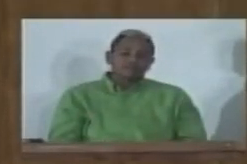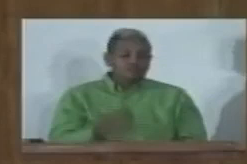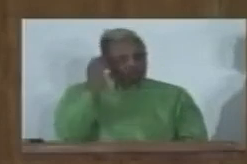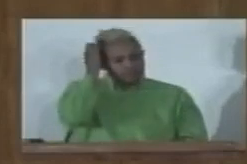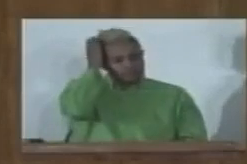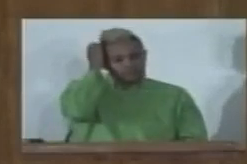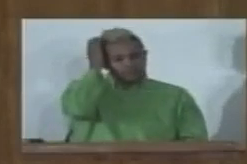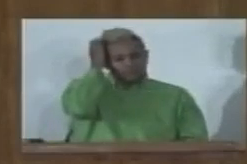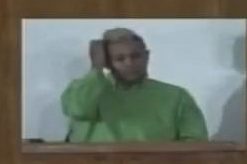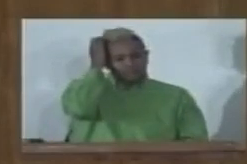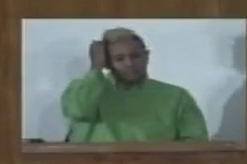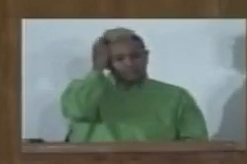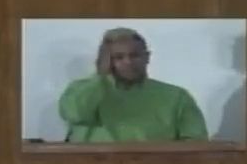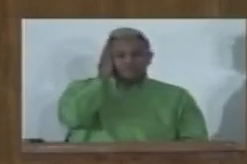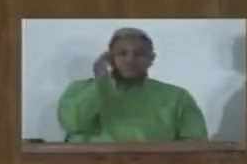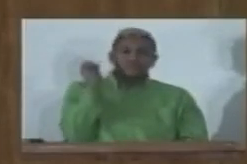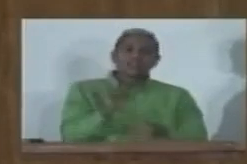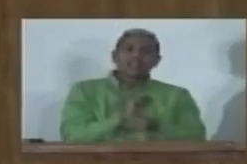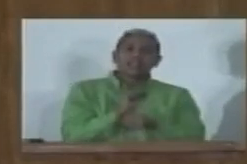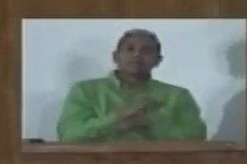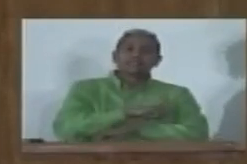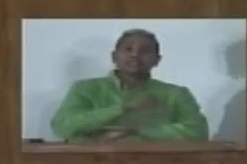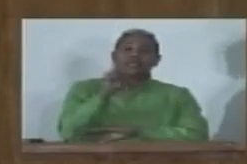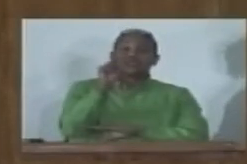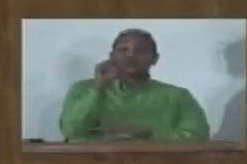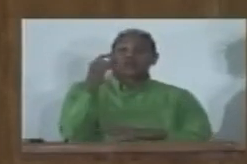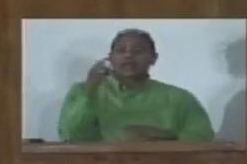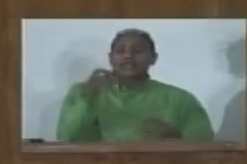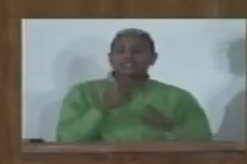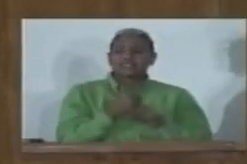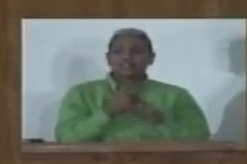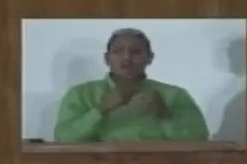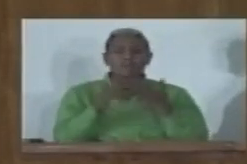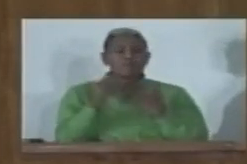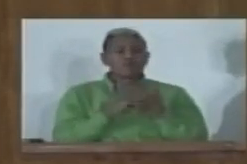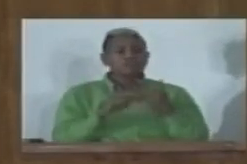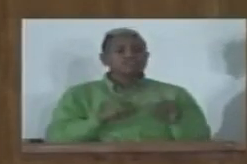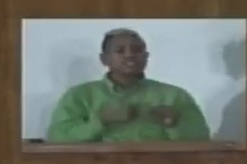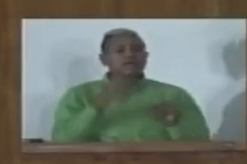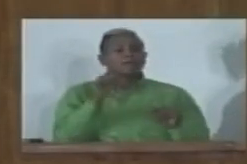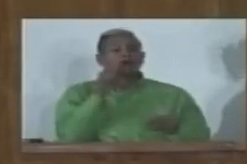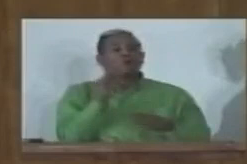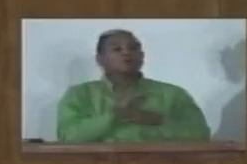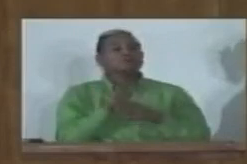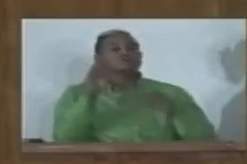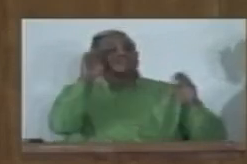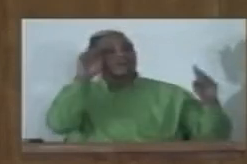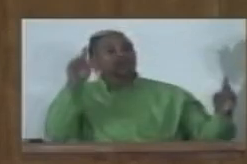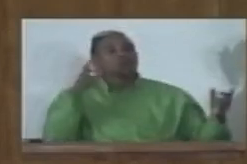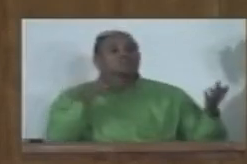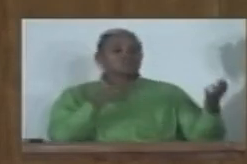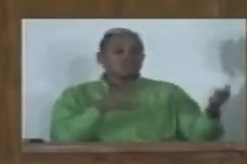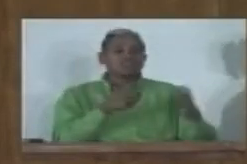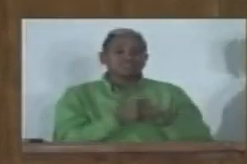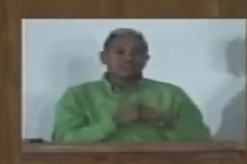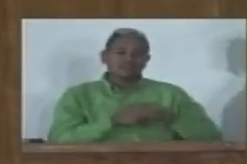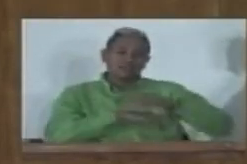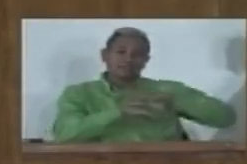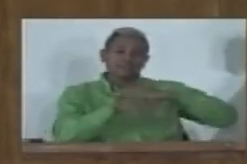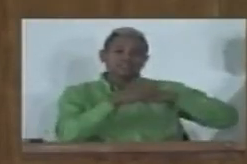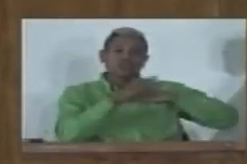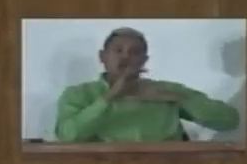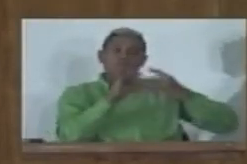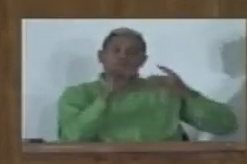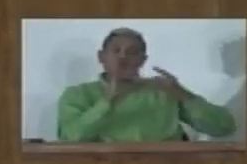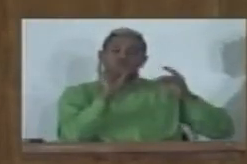Mr. President, Labor Day 2018, there was a project started by the Ministry of Education based on a motion